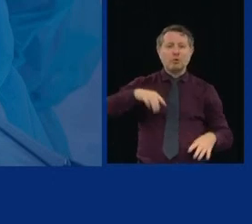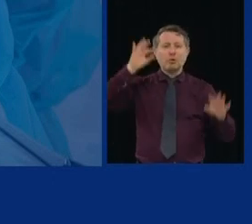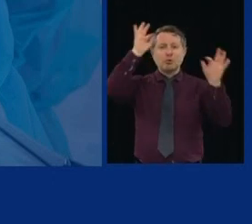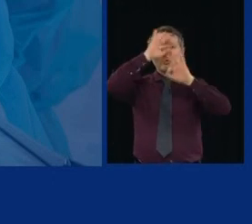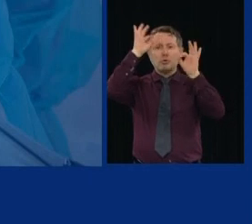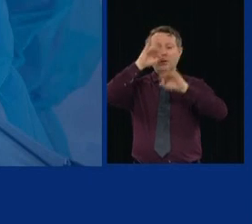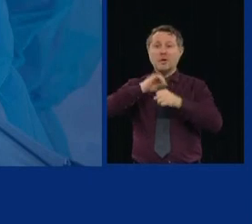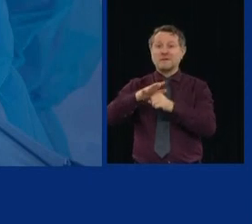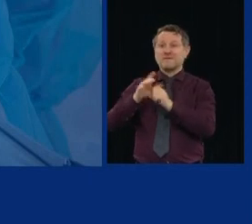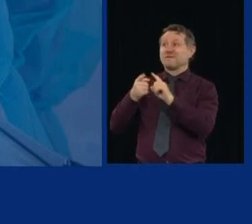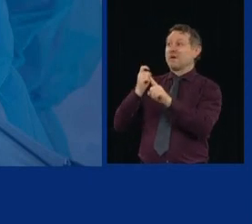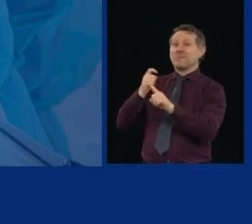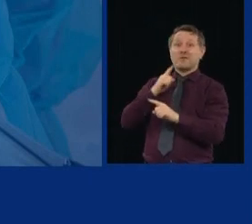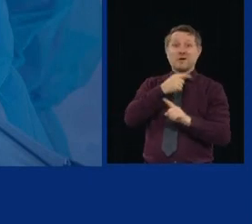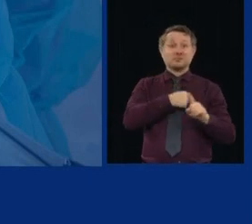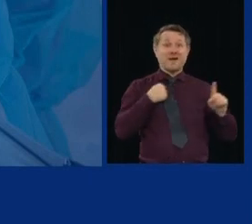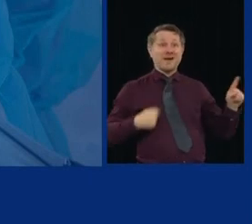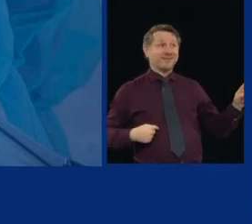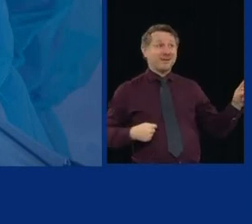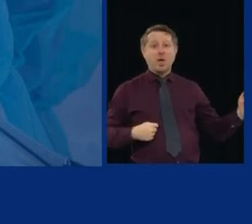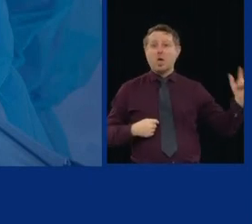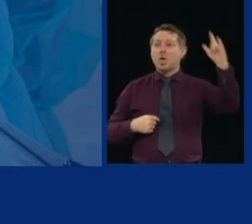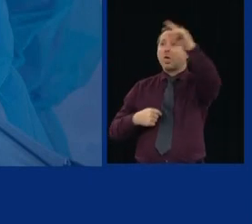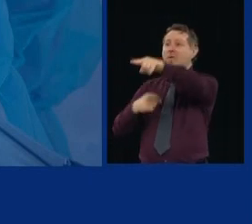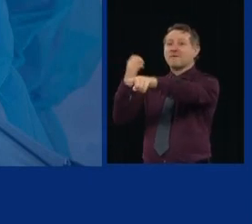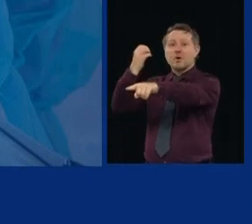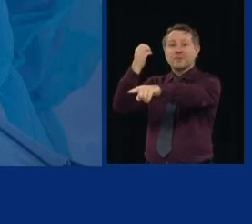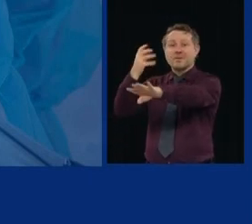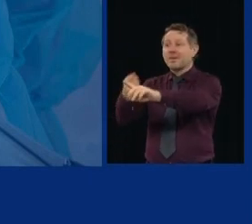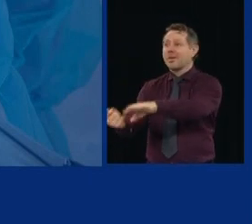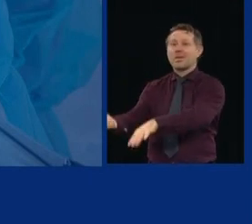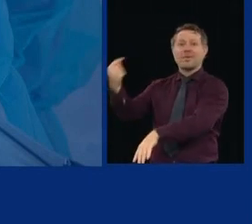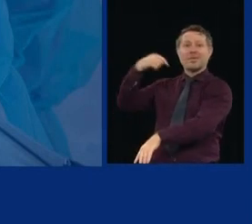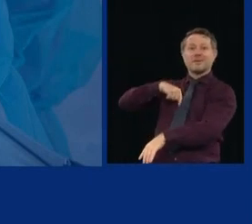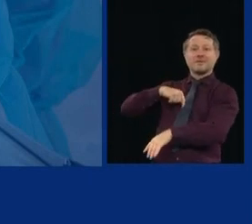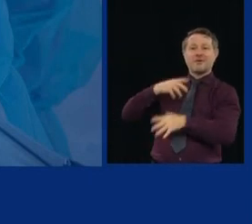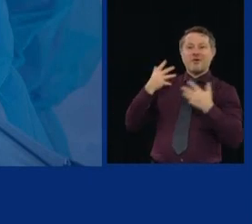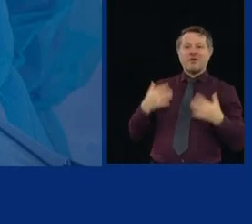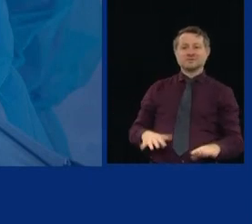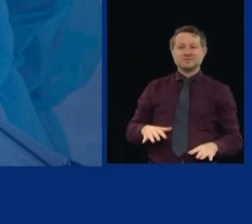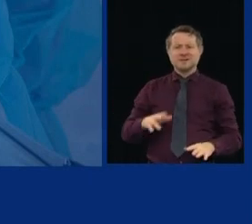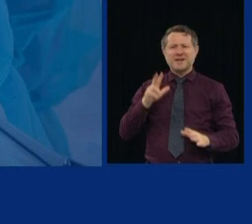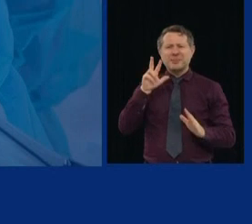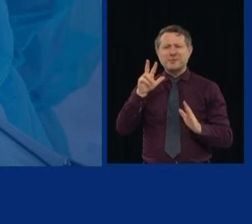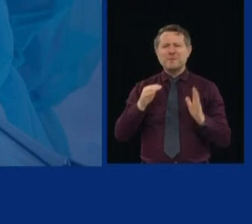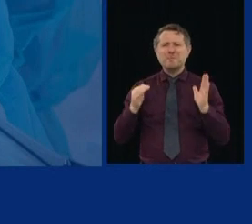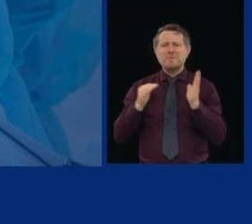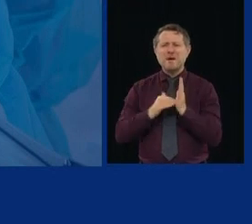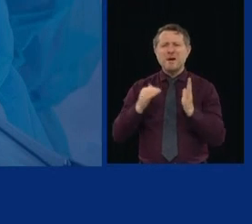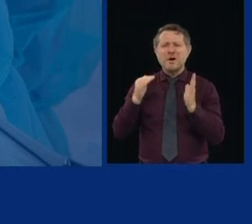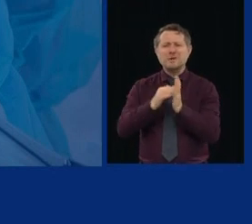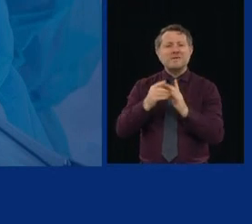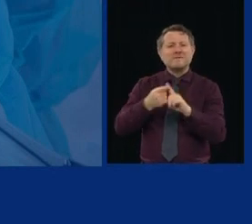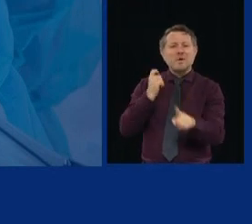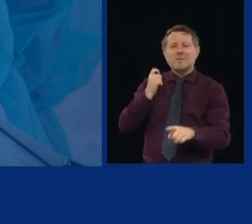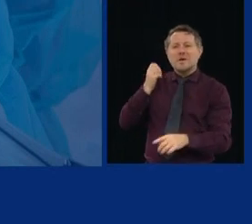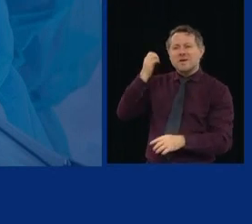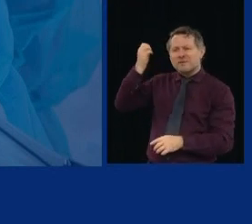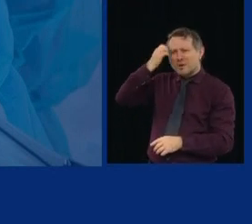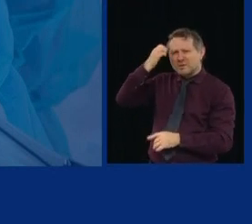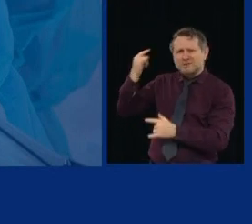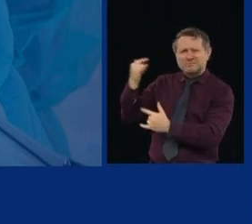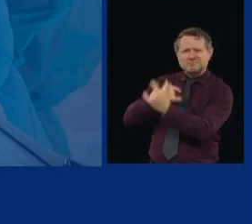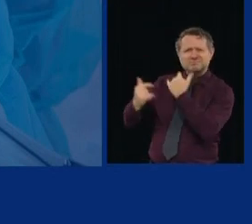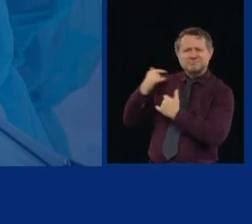come January, February, March before we did the ban on European travel. And those flights came to the East Coast, and